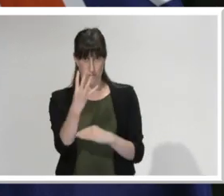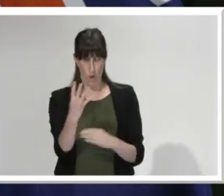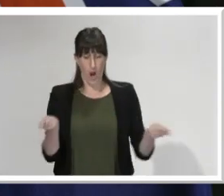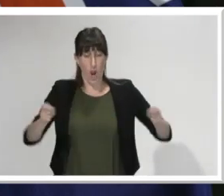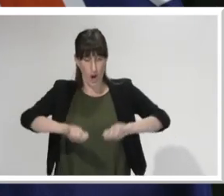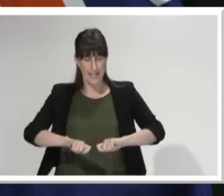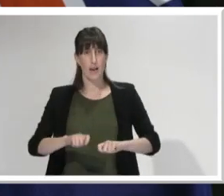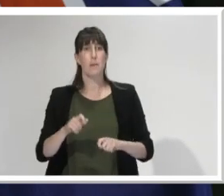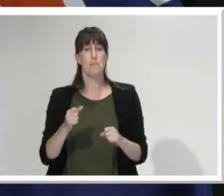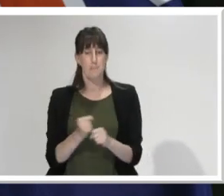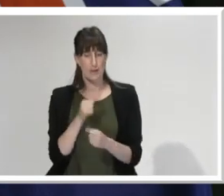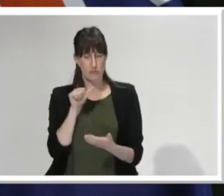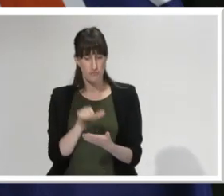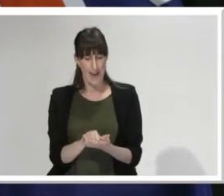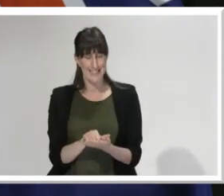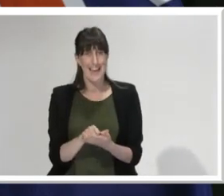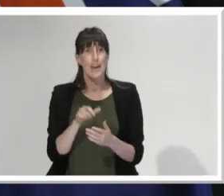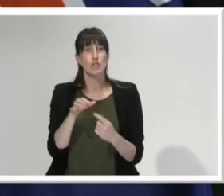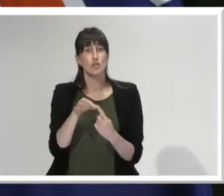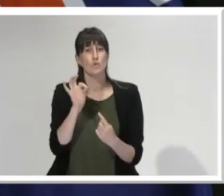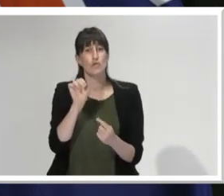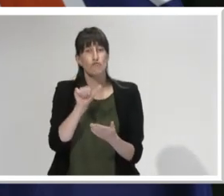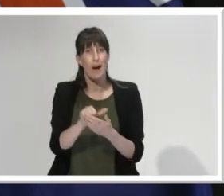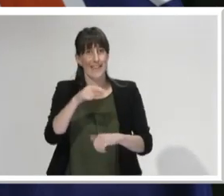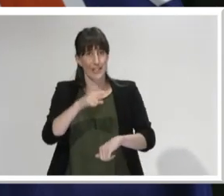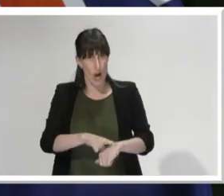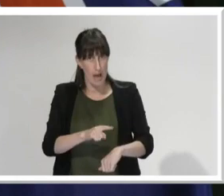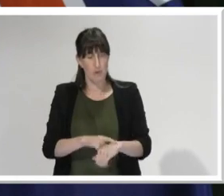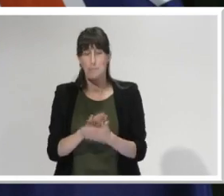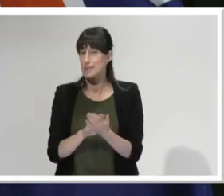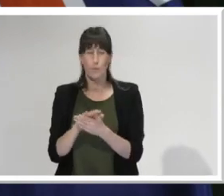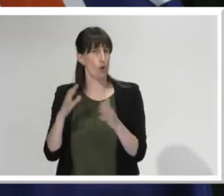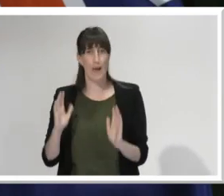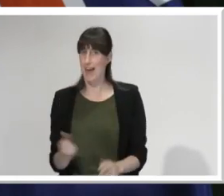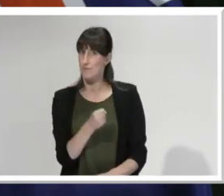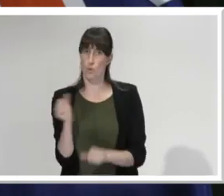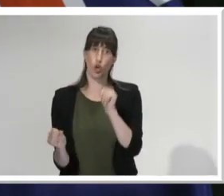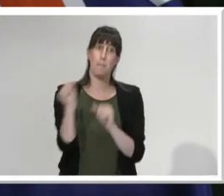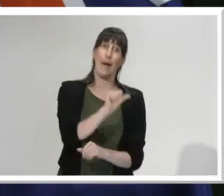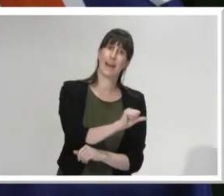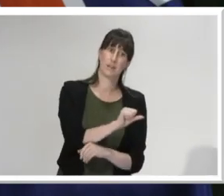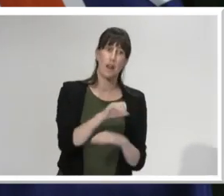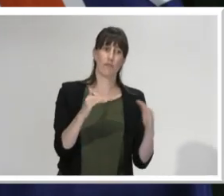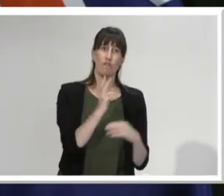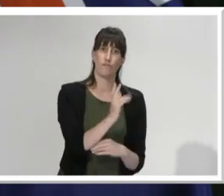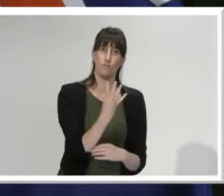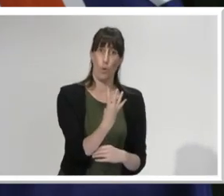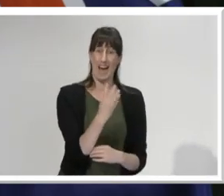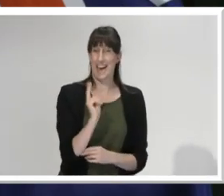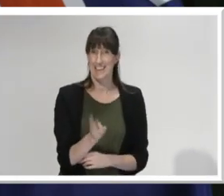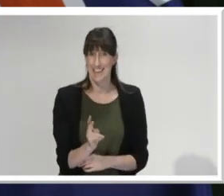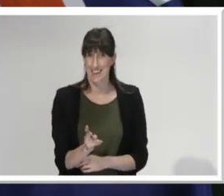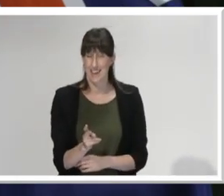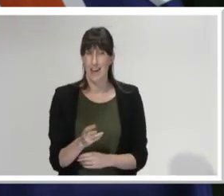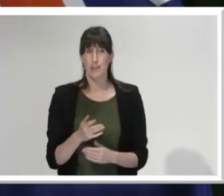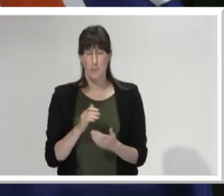of moving out of the lockdown at the right time so we don't go back. And so that's what we have to factor in. I want to give New Zealanders certainty, I